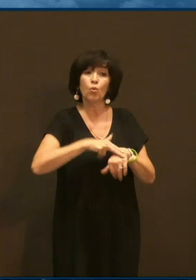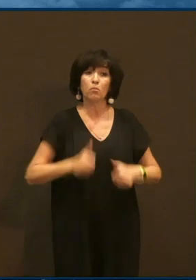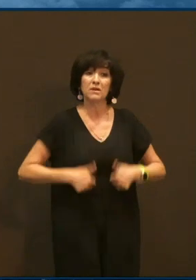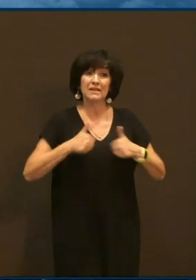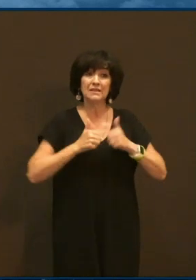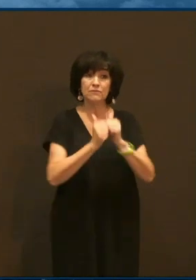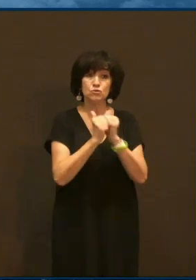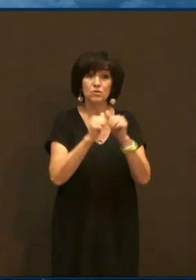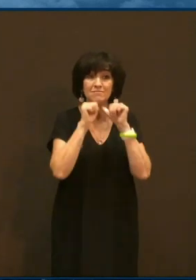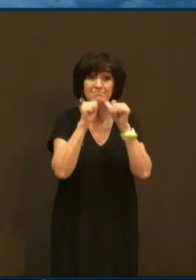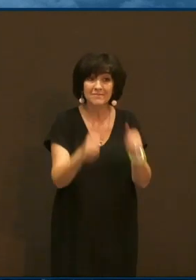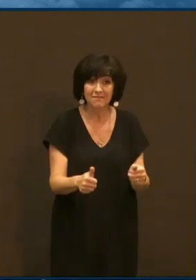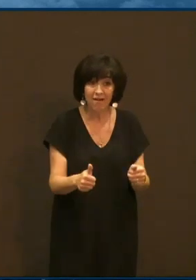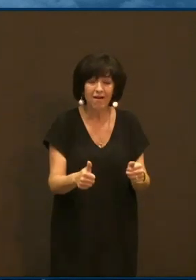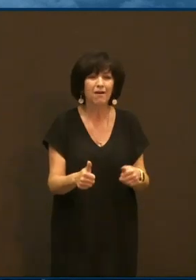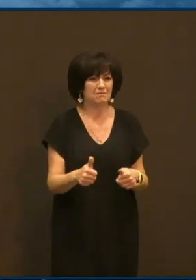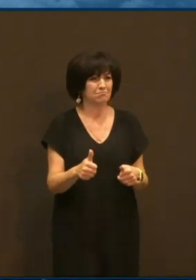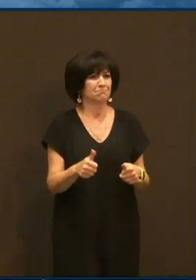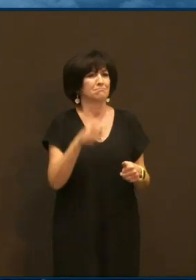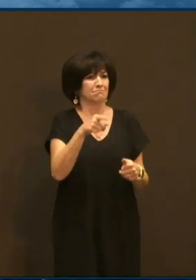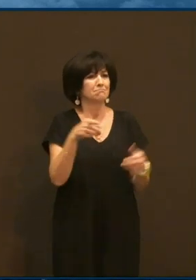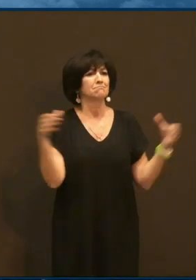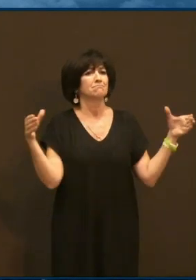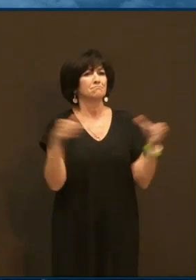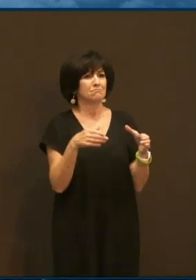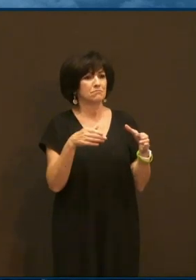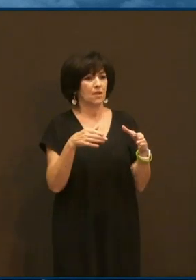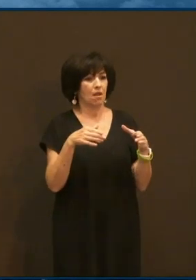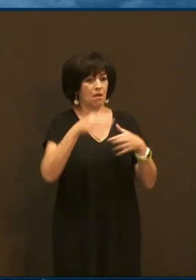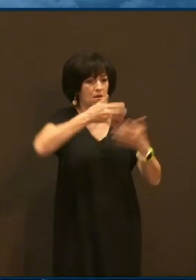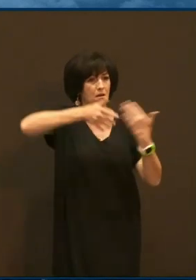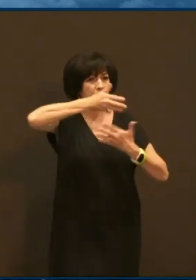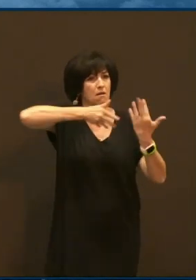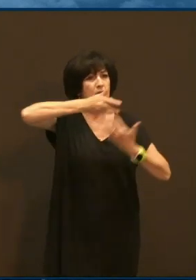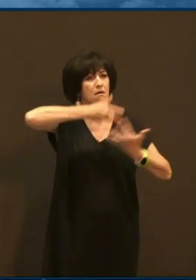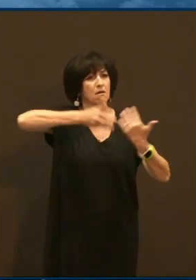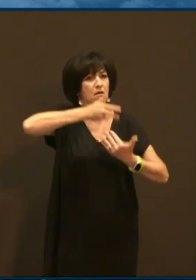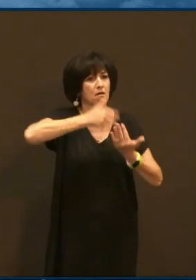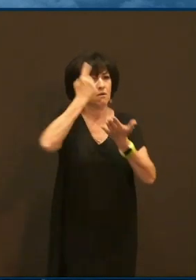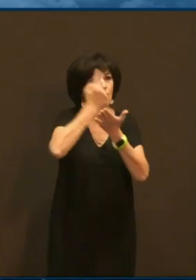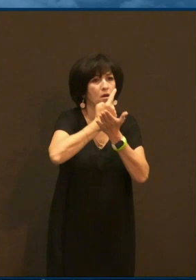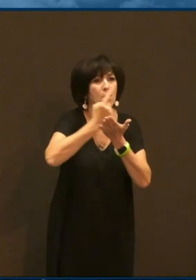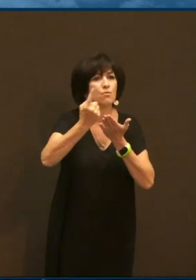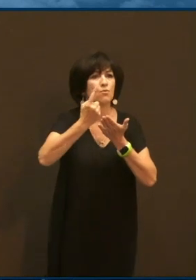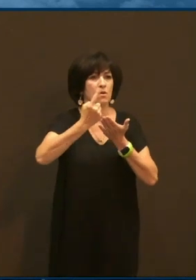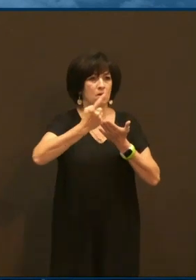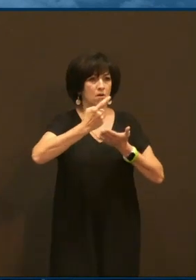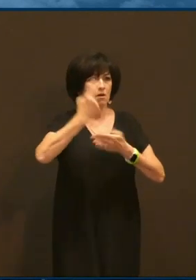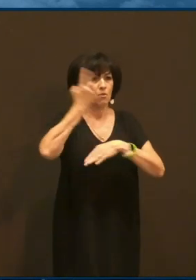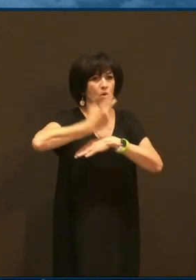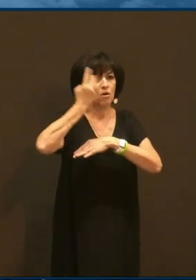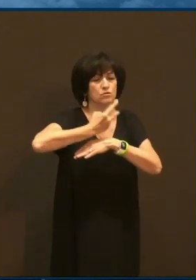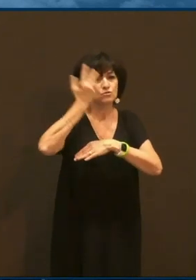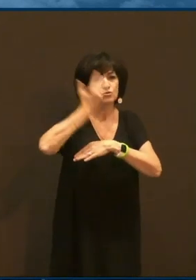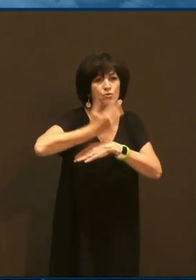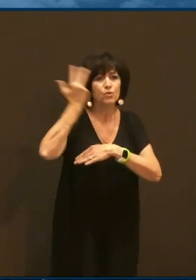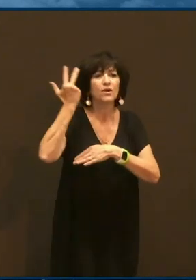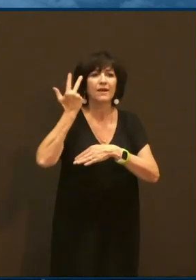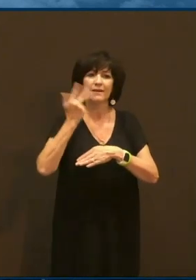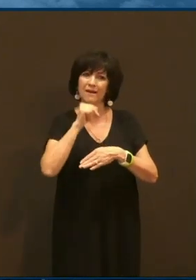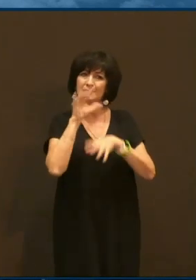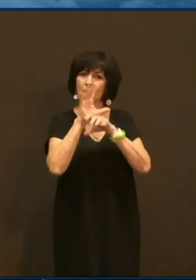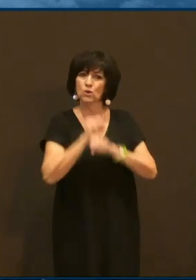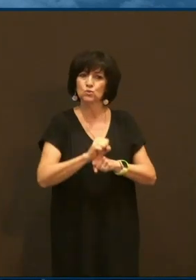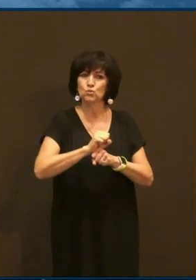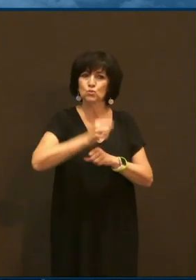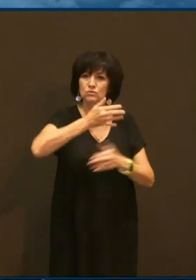in Senior Week activities, we are saying that that is a risk as well. We're not saying that anybody's in